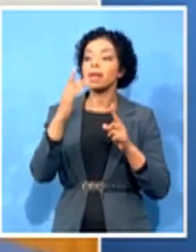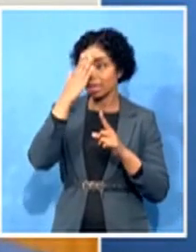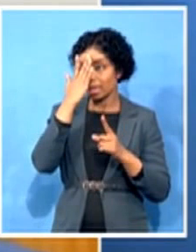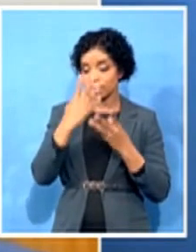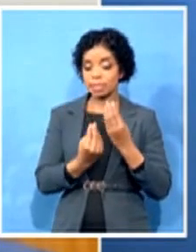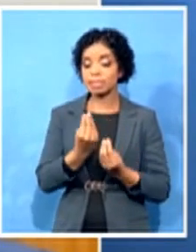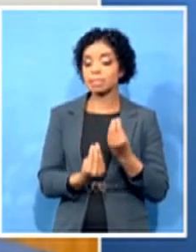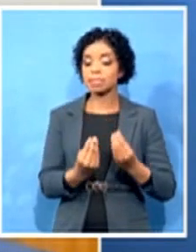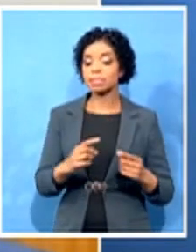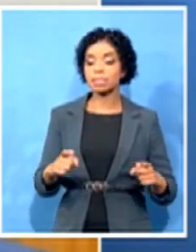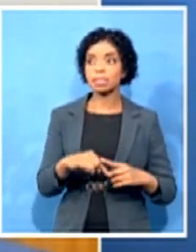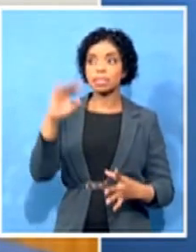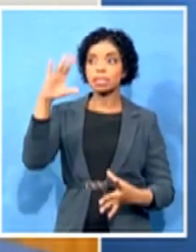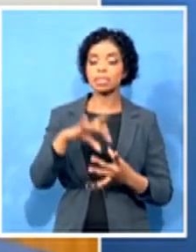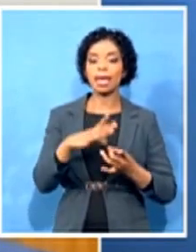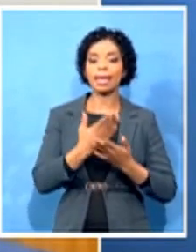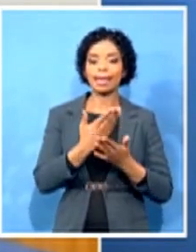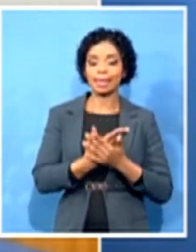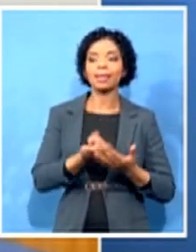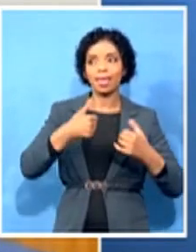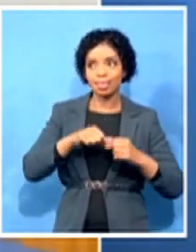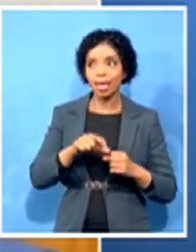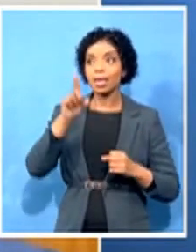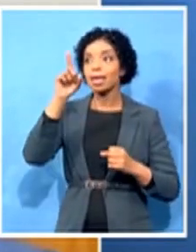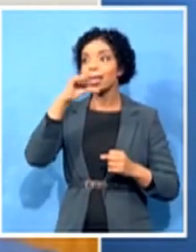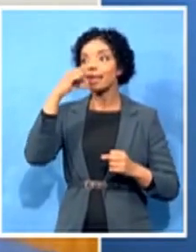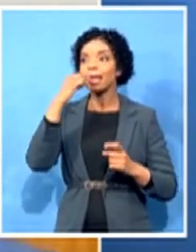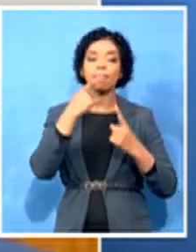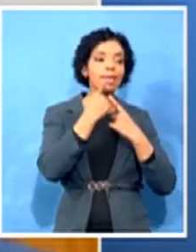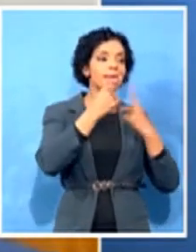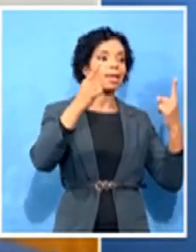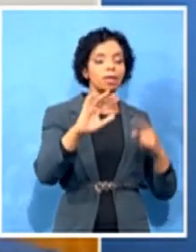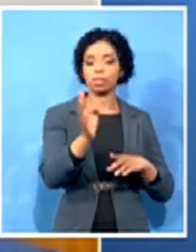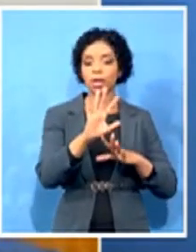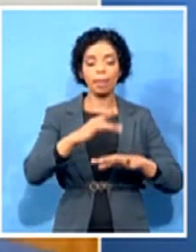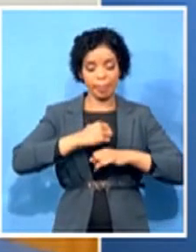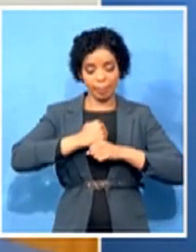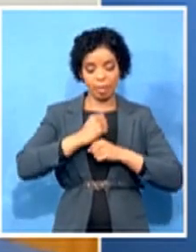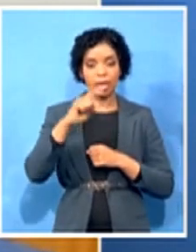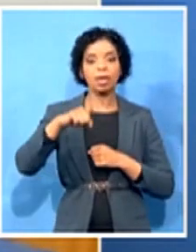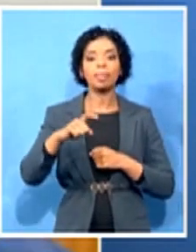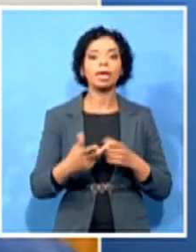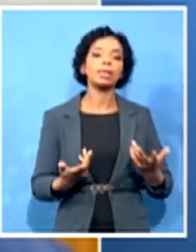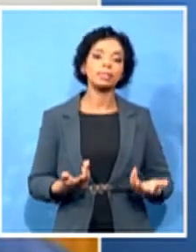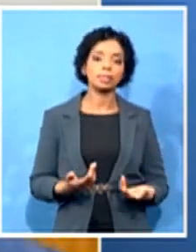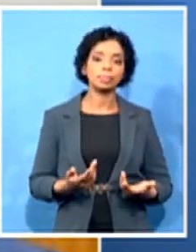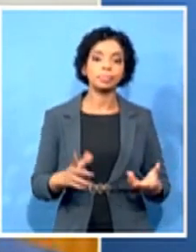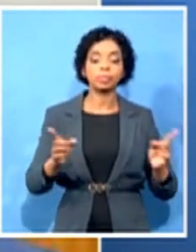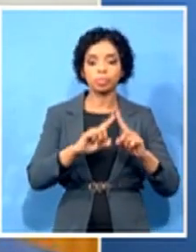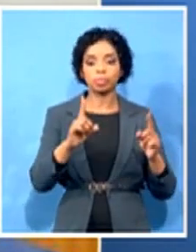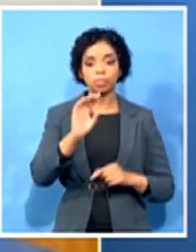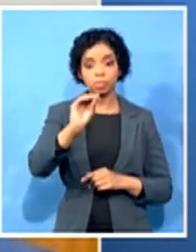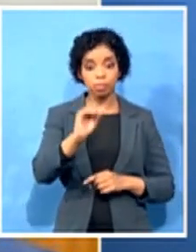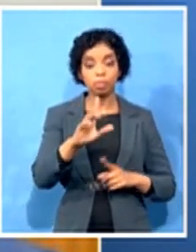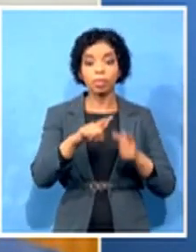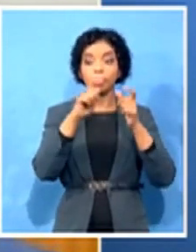public record. But the moment it's like when it's sexual offenses and it's 2 major people, then there's nothing stopping the media houses or whoever to publish